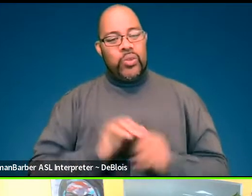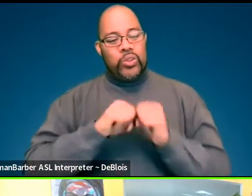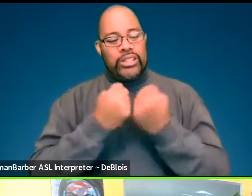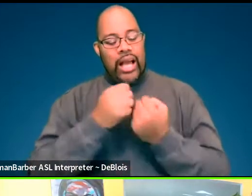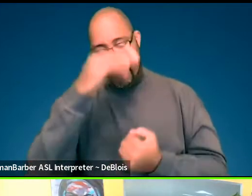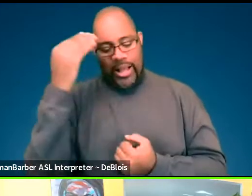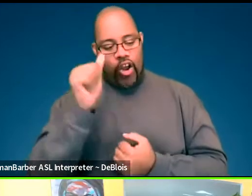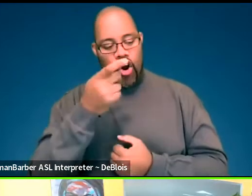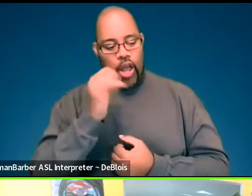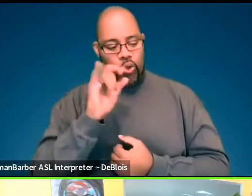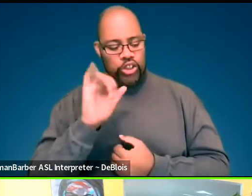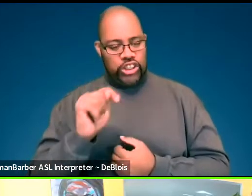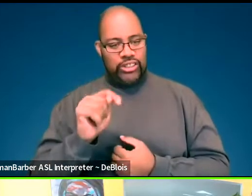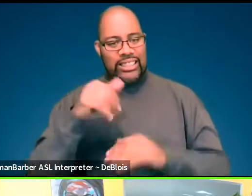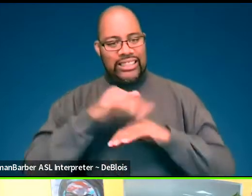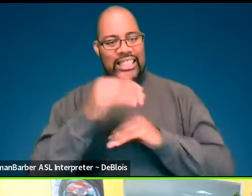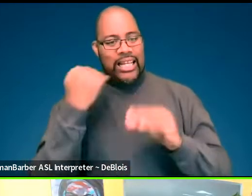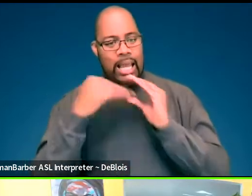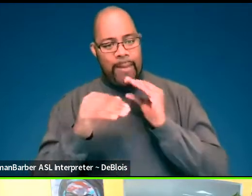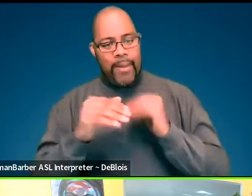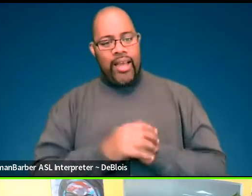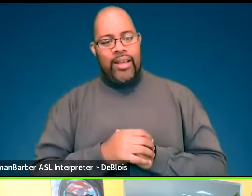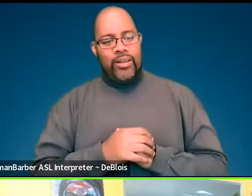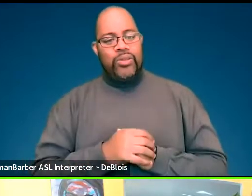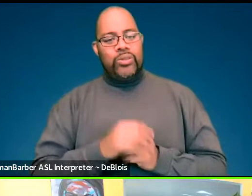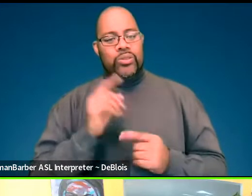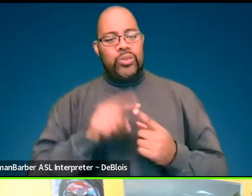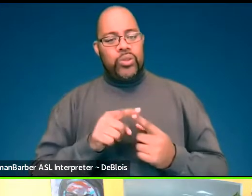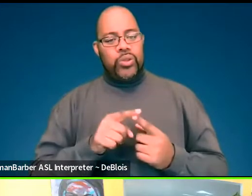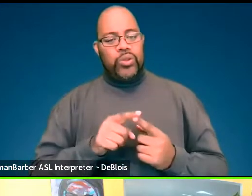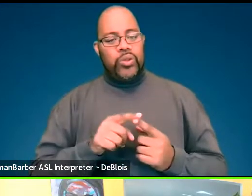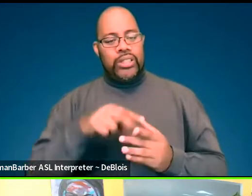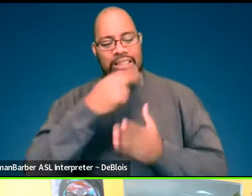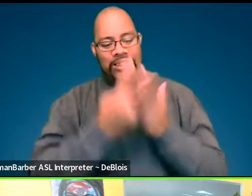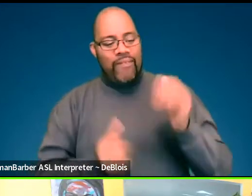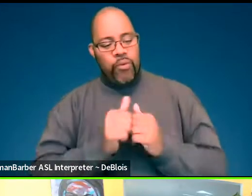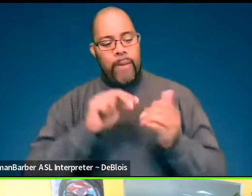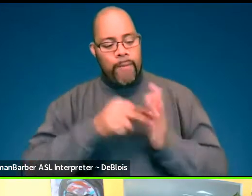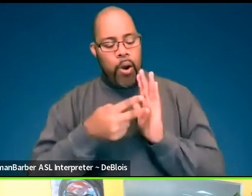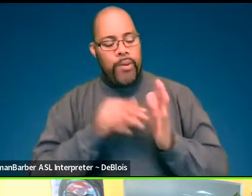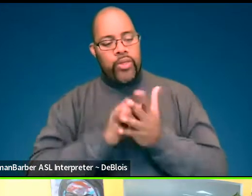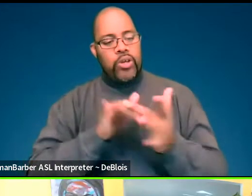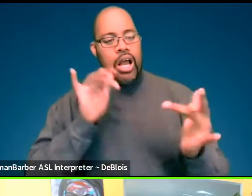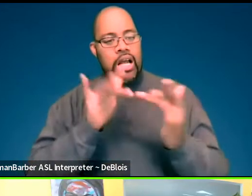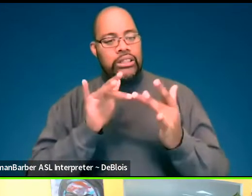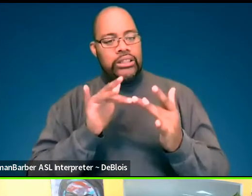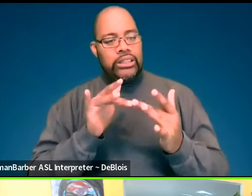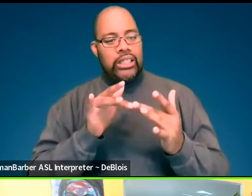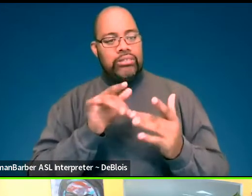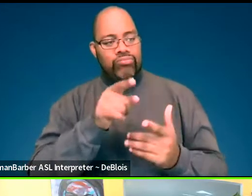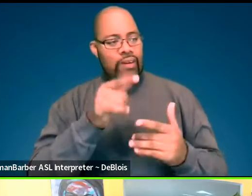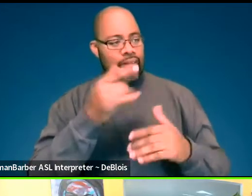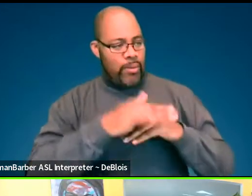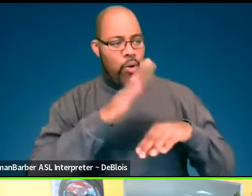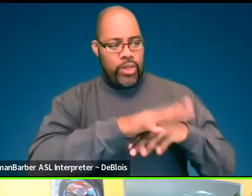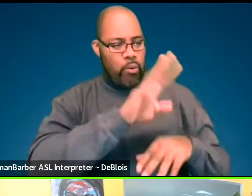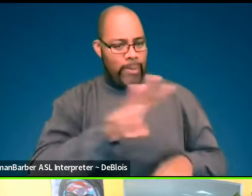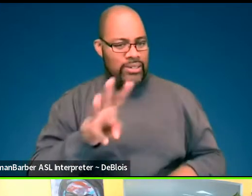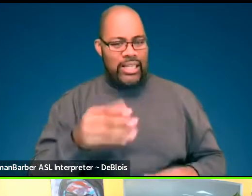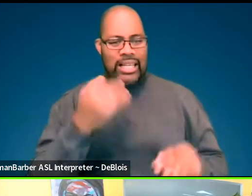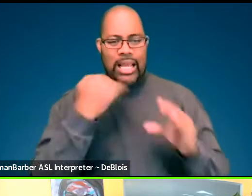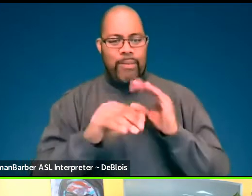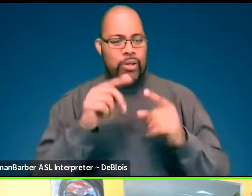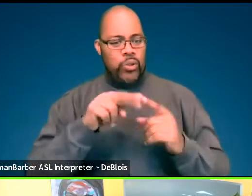Black Archaeologists. You could send an email to Diving with a Purpose. Those contact pages are available on their website. You can send an email